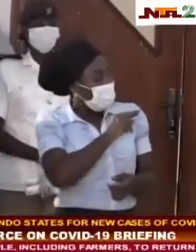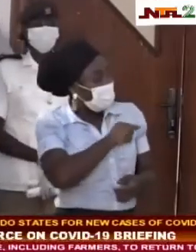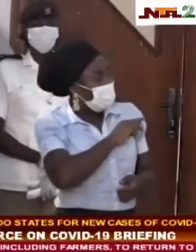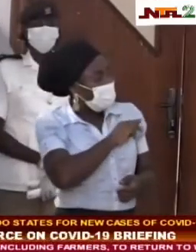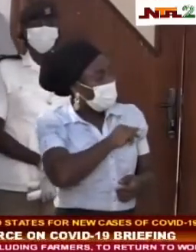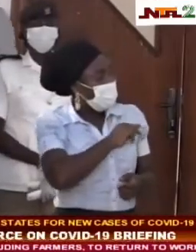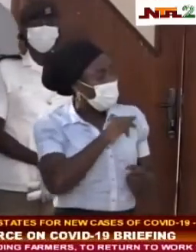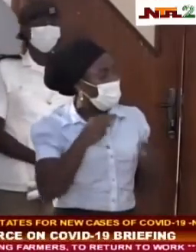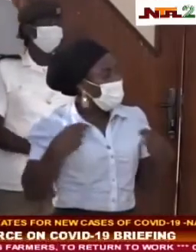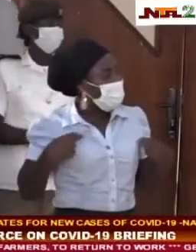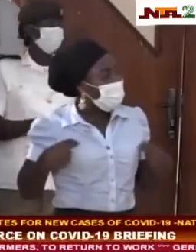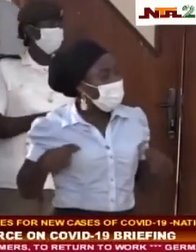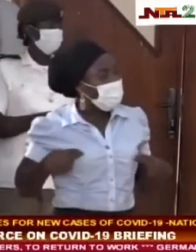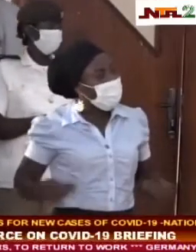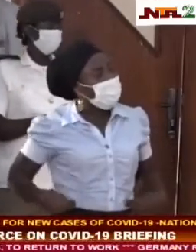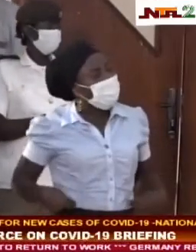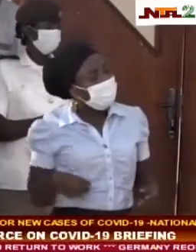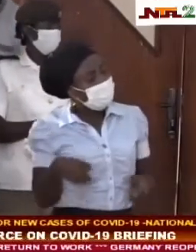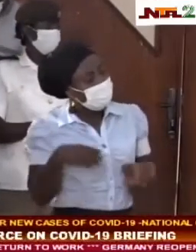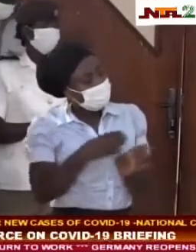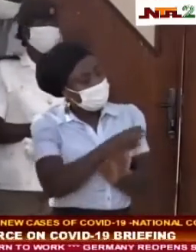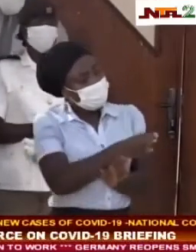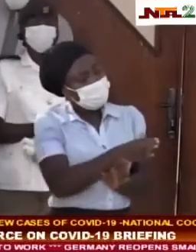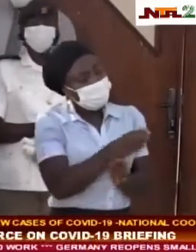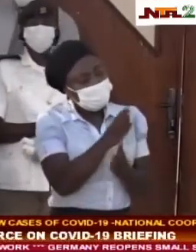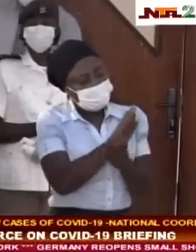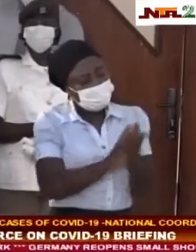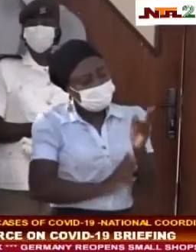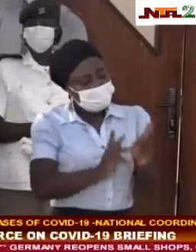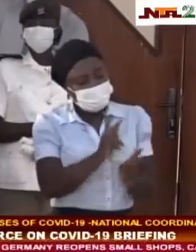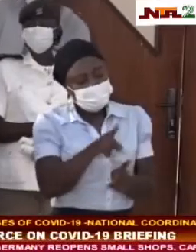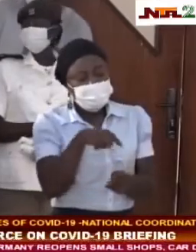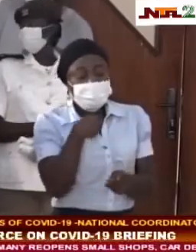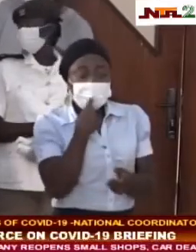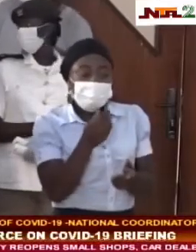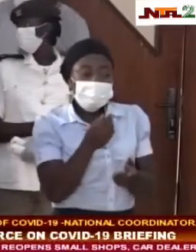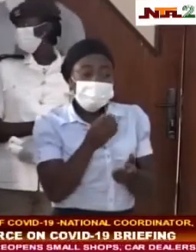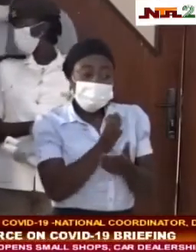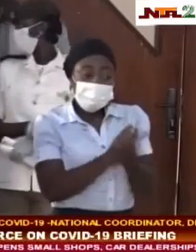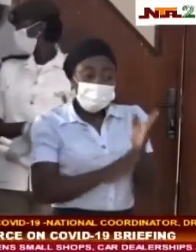for you, sir. Some survivors have been